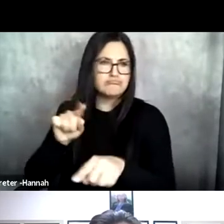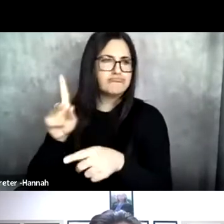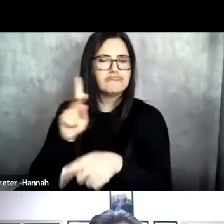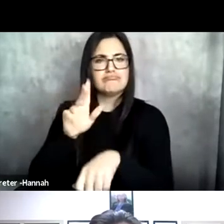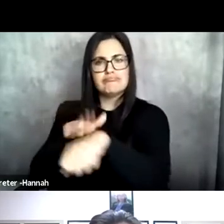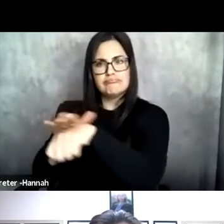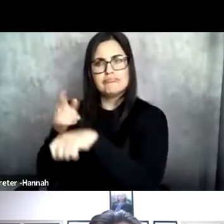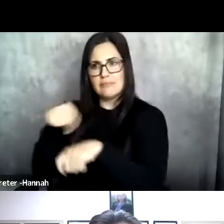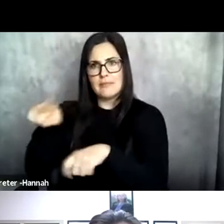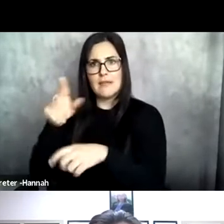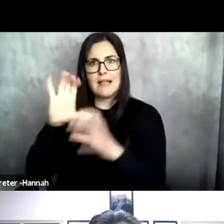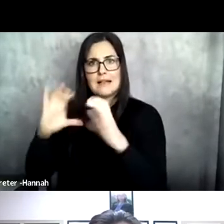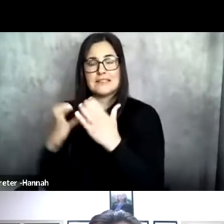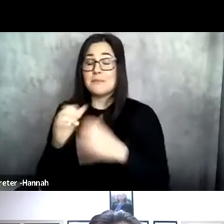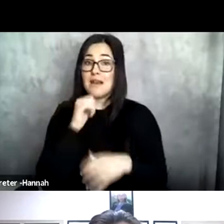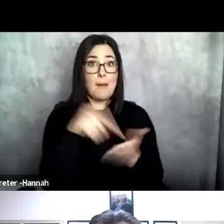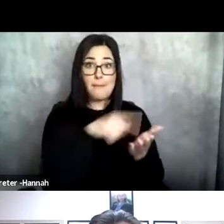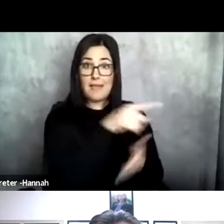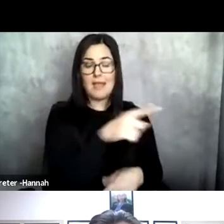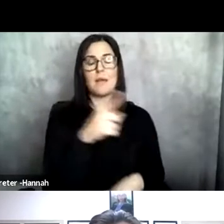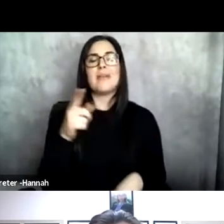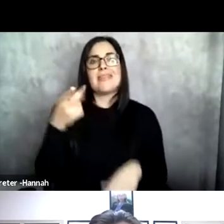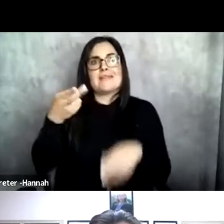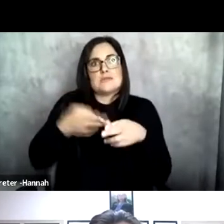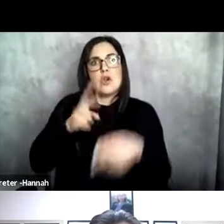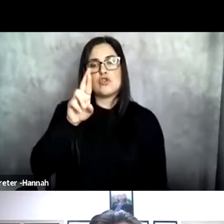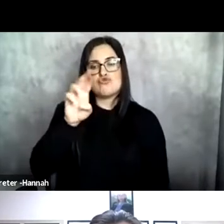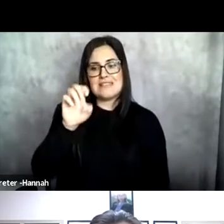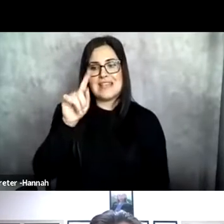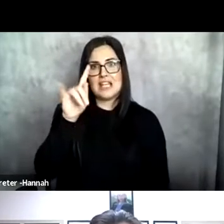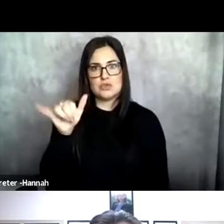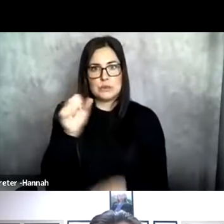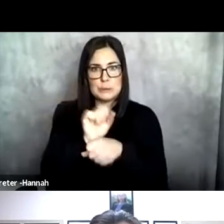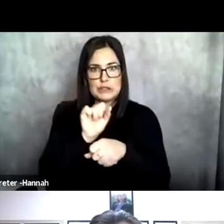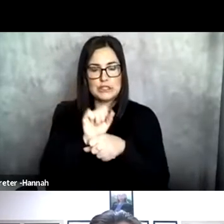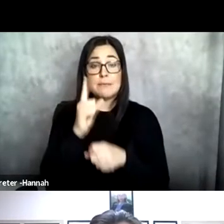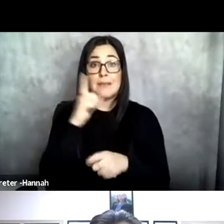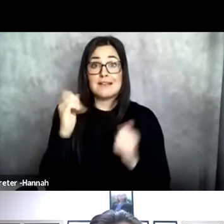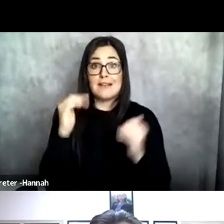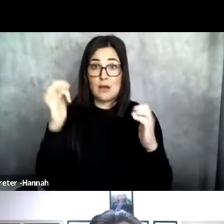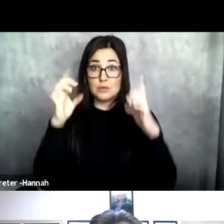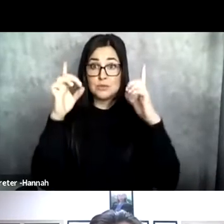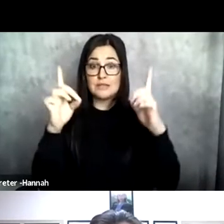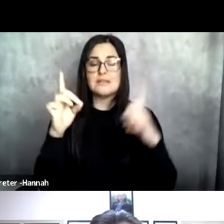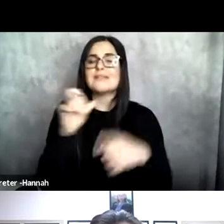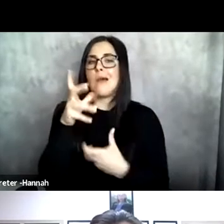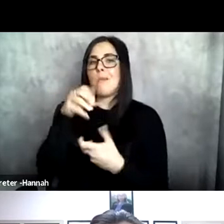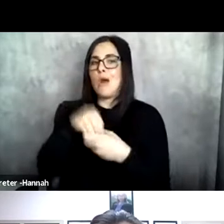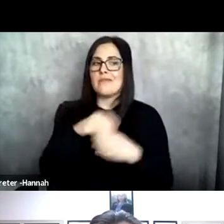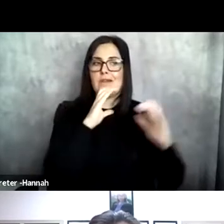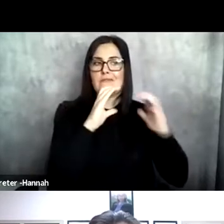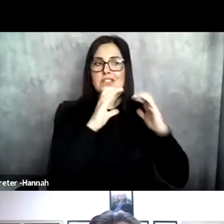and not getting paid for it. But for me, this is re-entry work, right? And so because higher education is not part of the re-entry conversation,